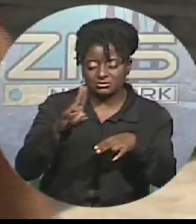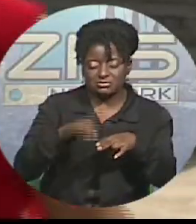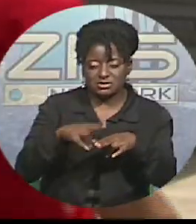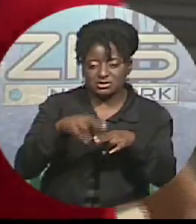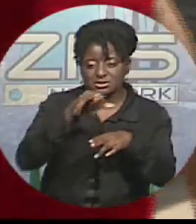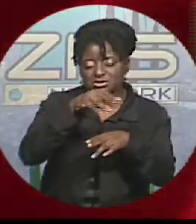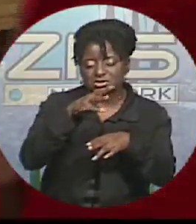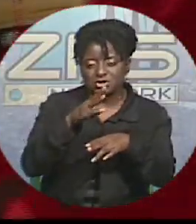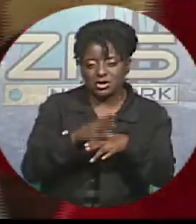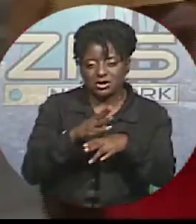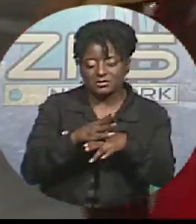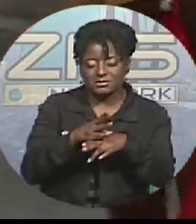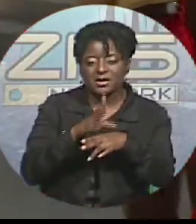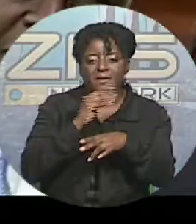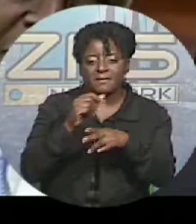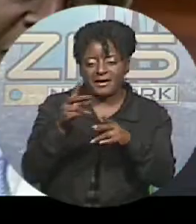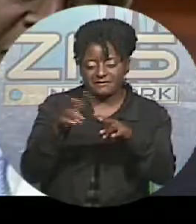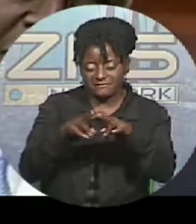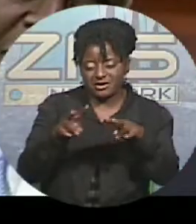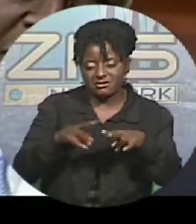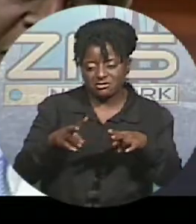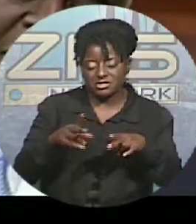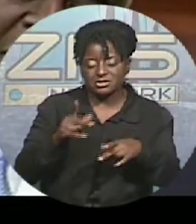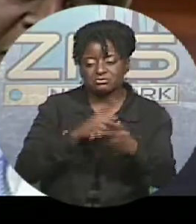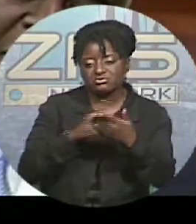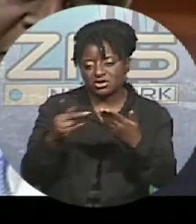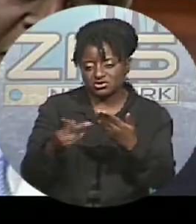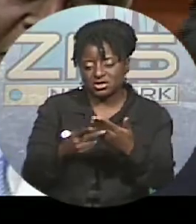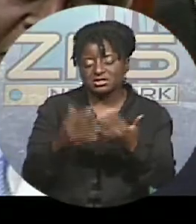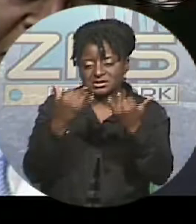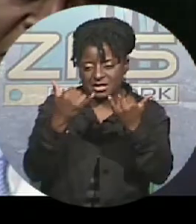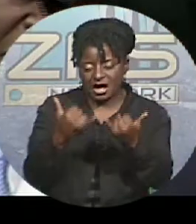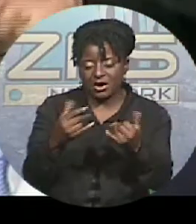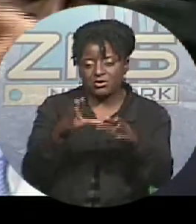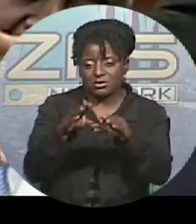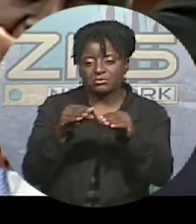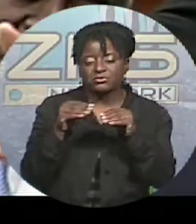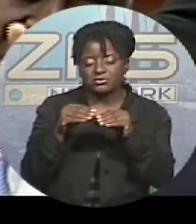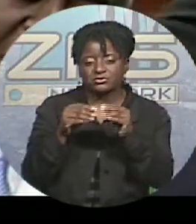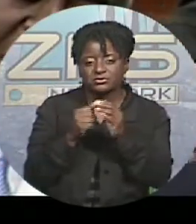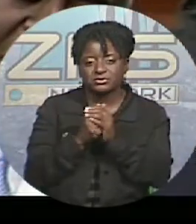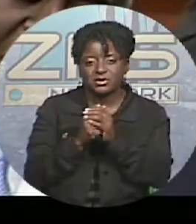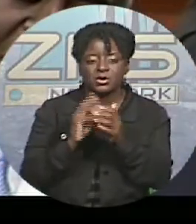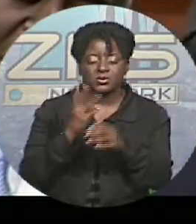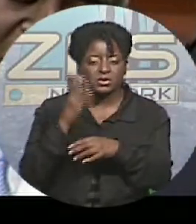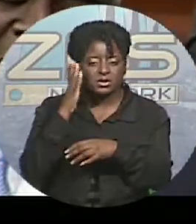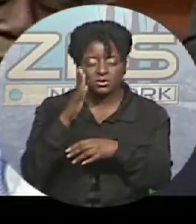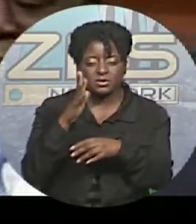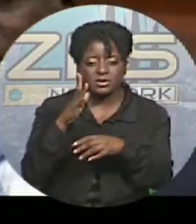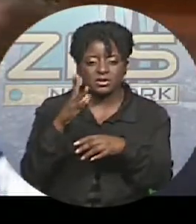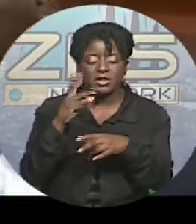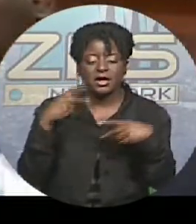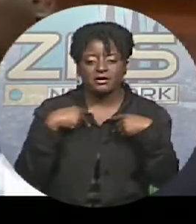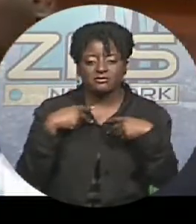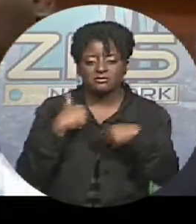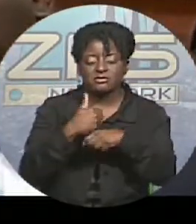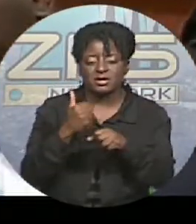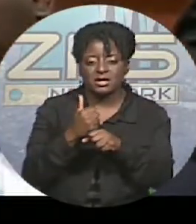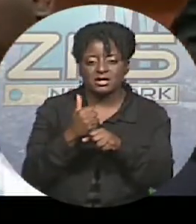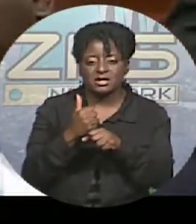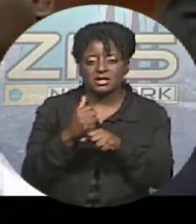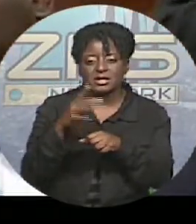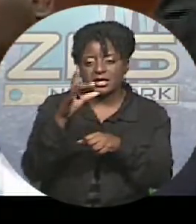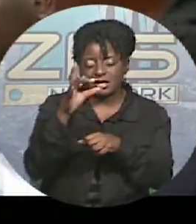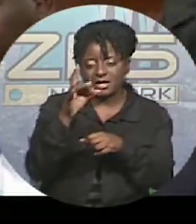projects that have already been approved. It is acknowledged we've created 8,000 plus jobs. I'm just indicating to you now,